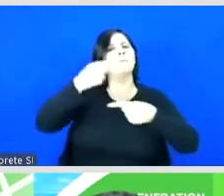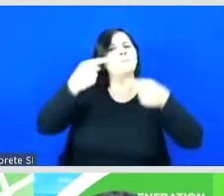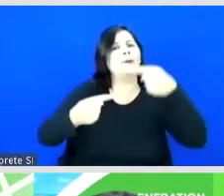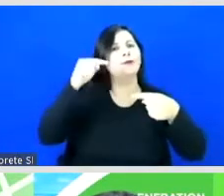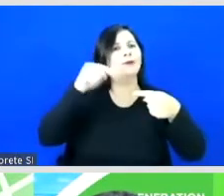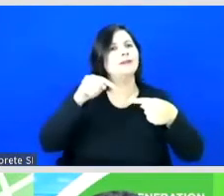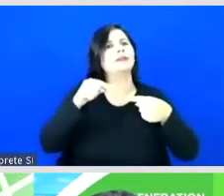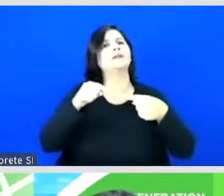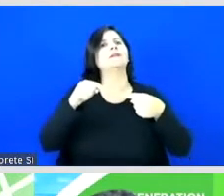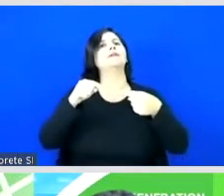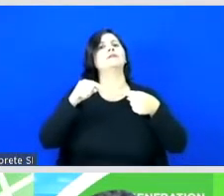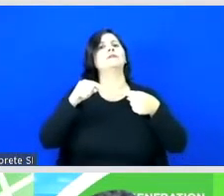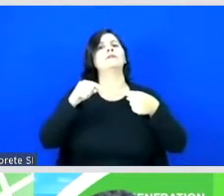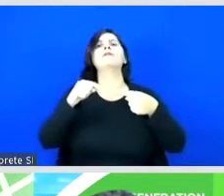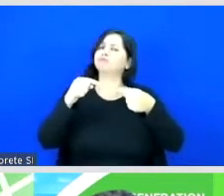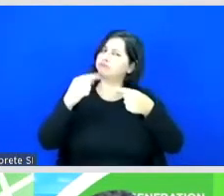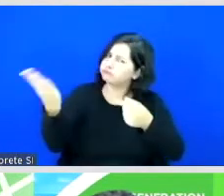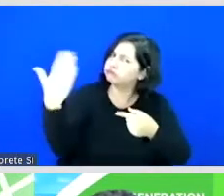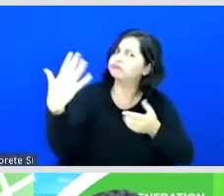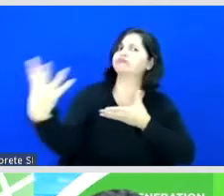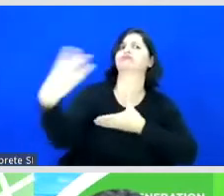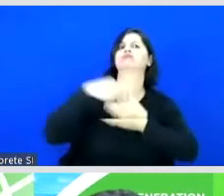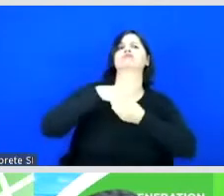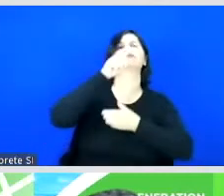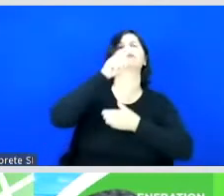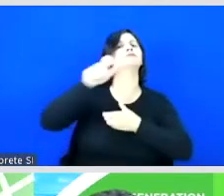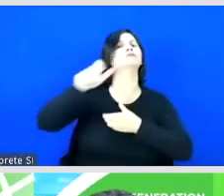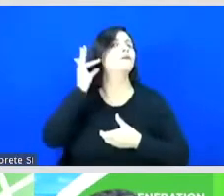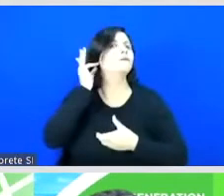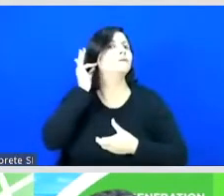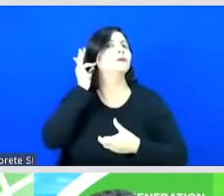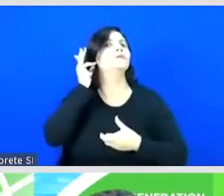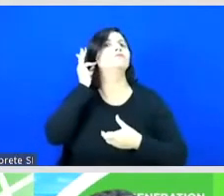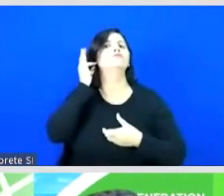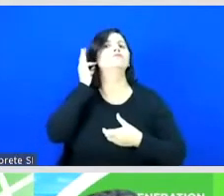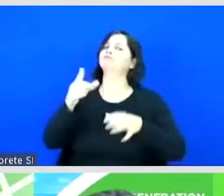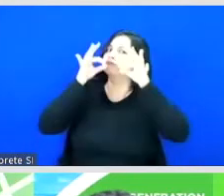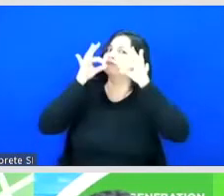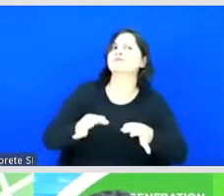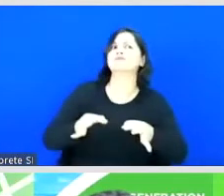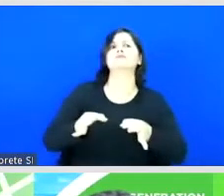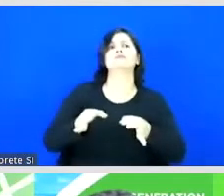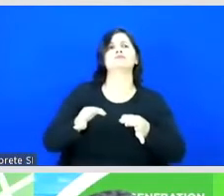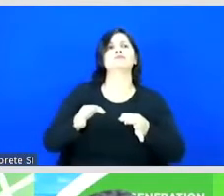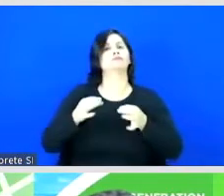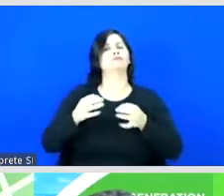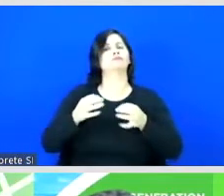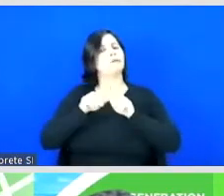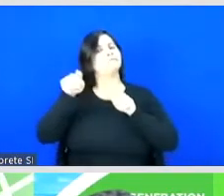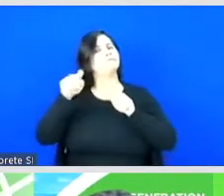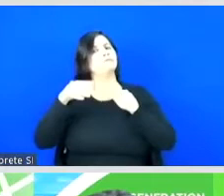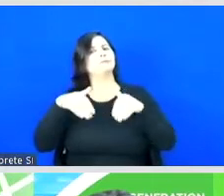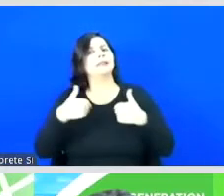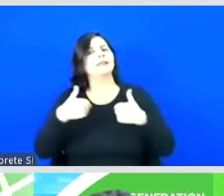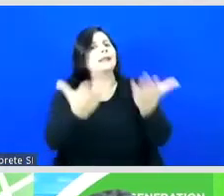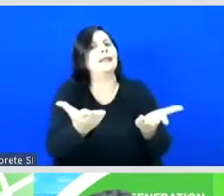to really reach this future. Guarantee equal participation, eliminate unequal access to